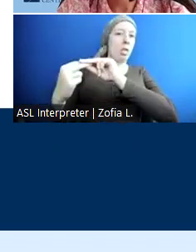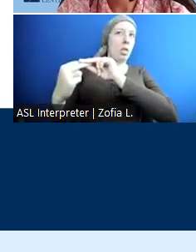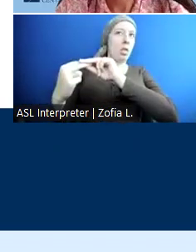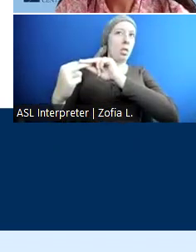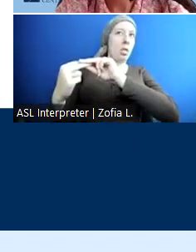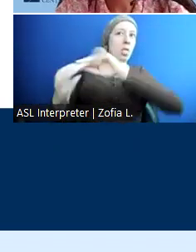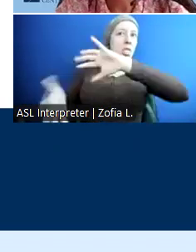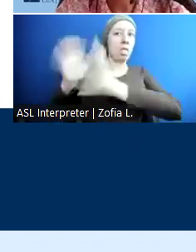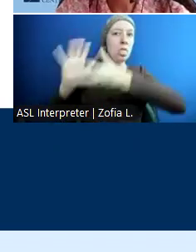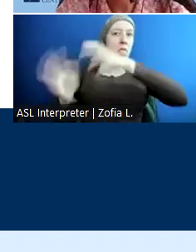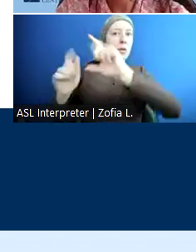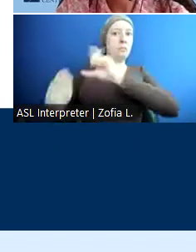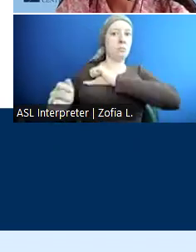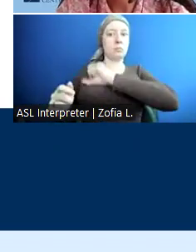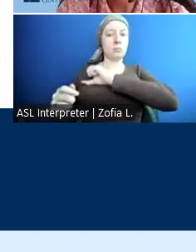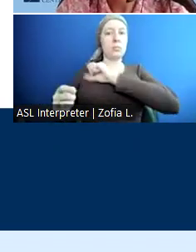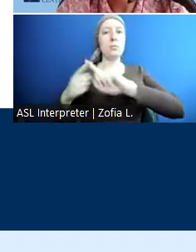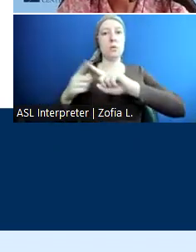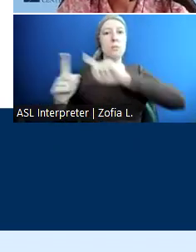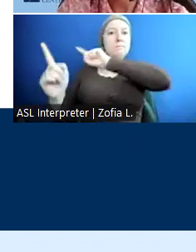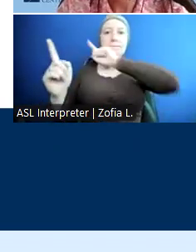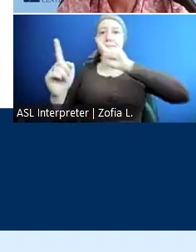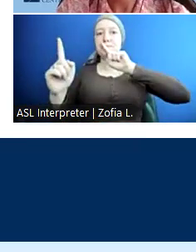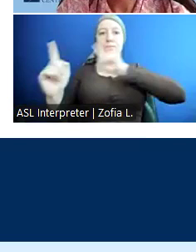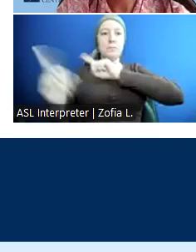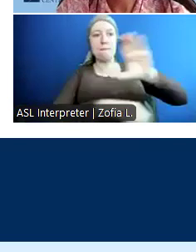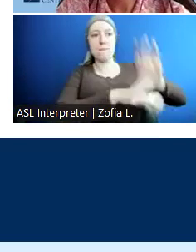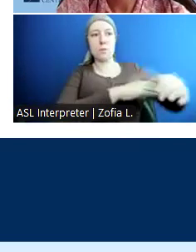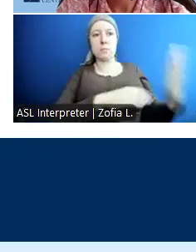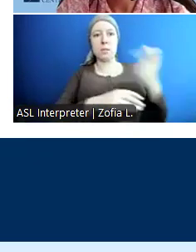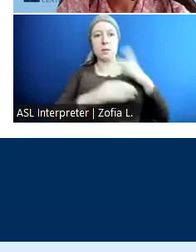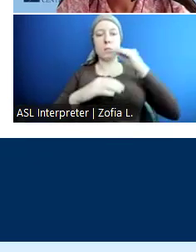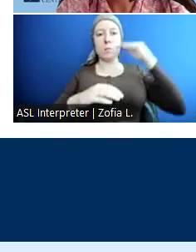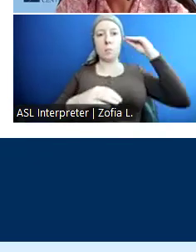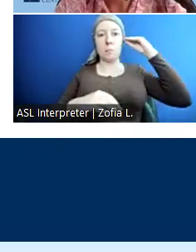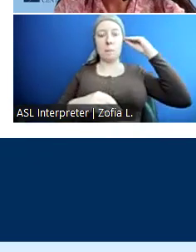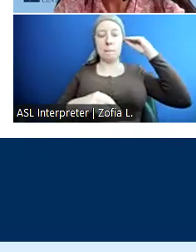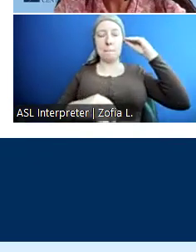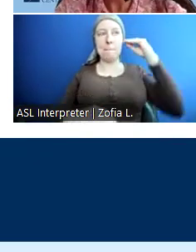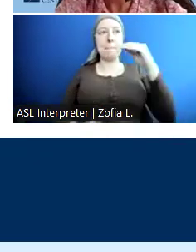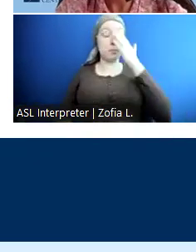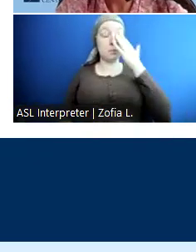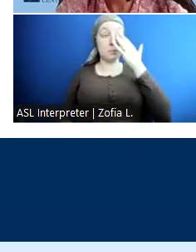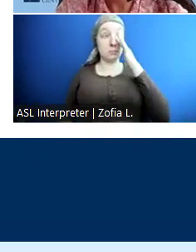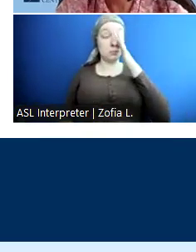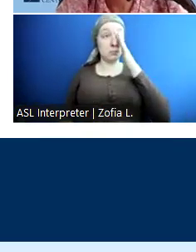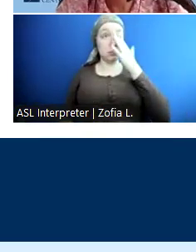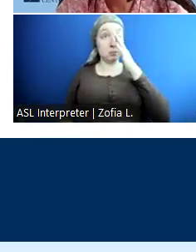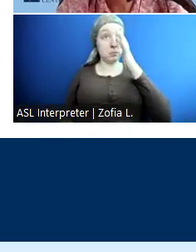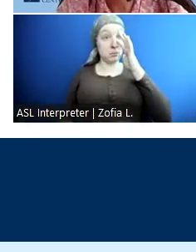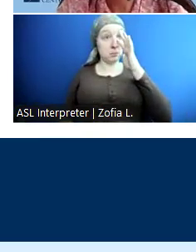to have the individual return home to the family. And, you know, just important